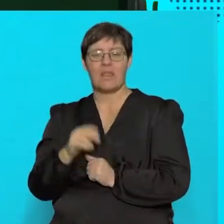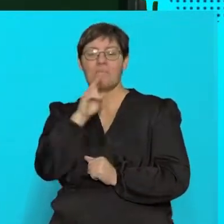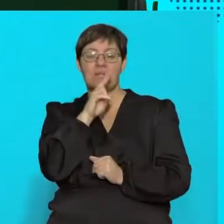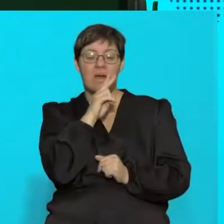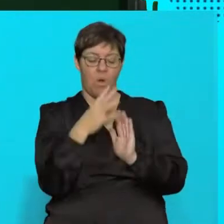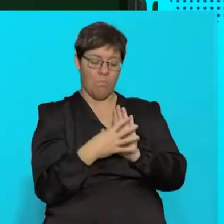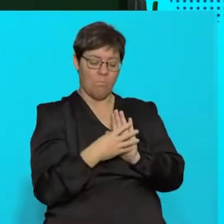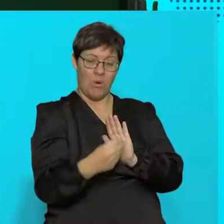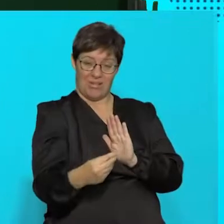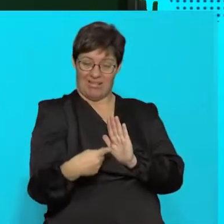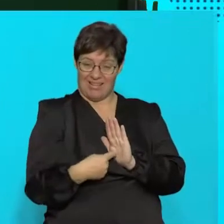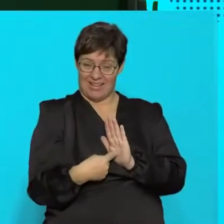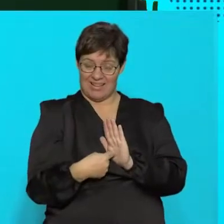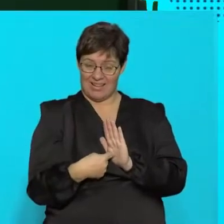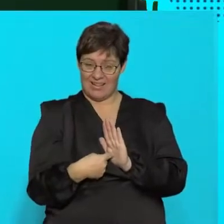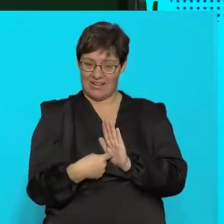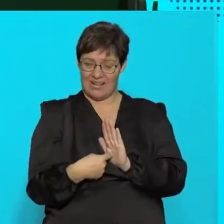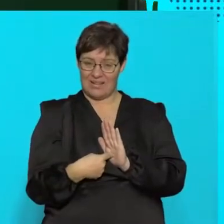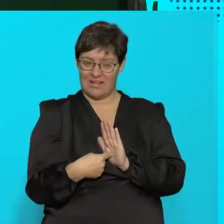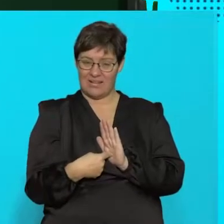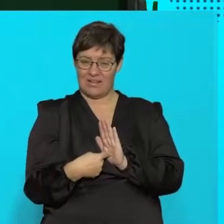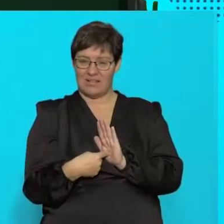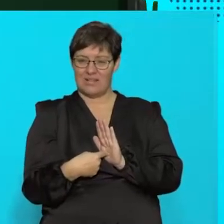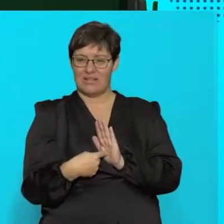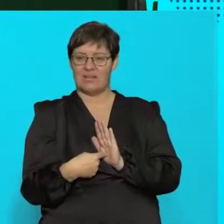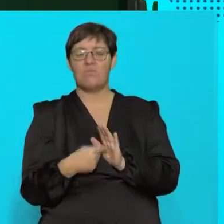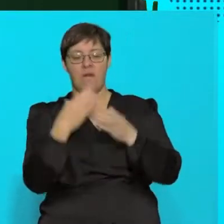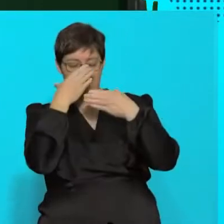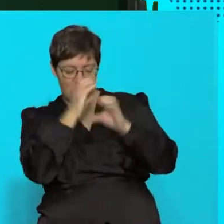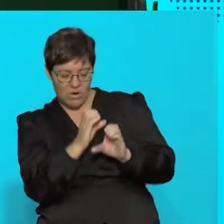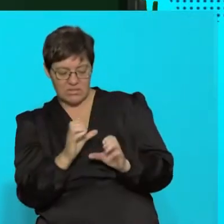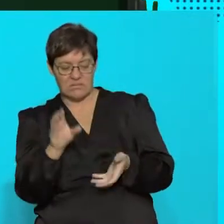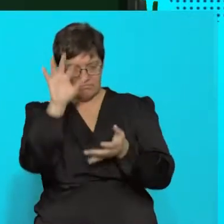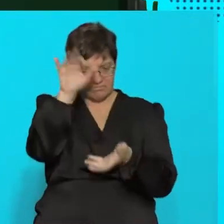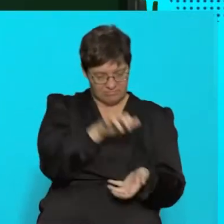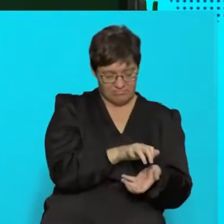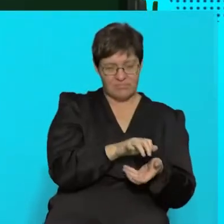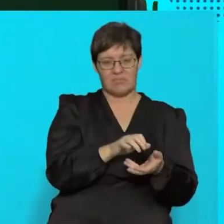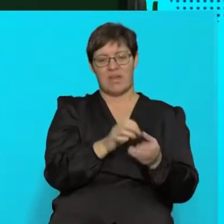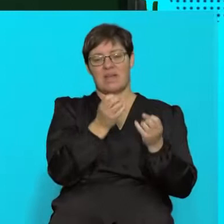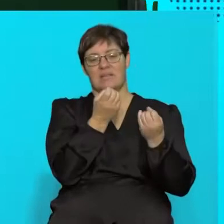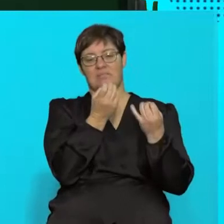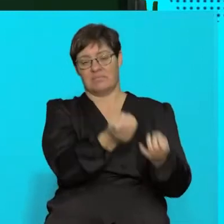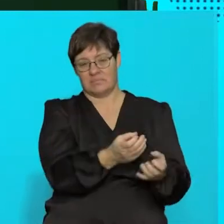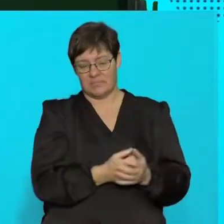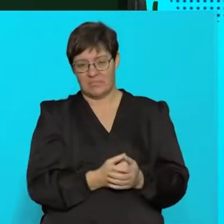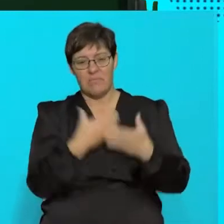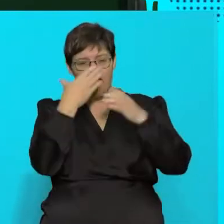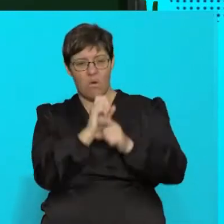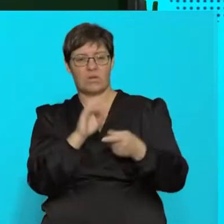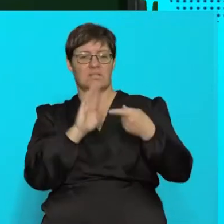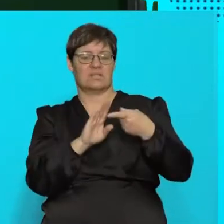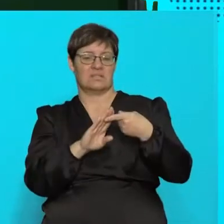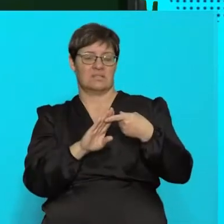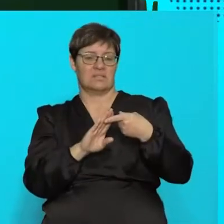different models. When we talk about a model, it's model to focus the data. But we'll focus on